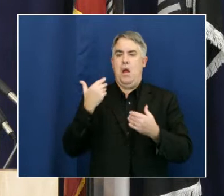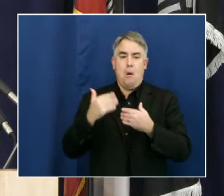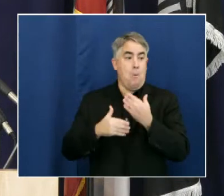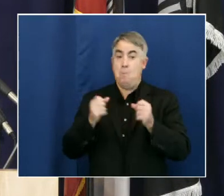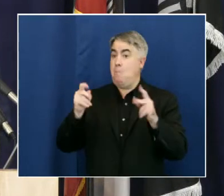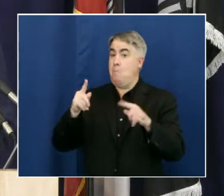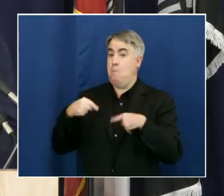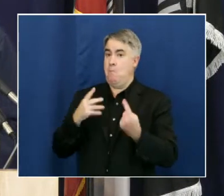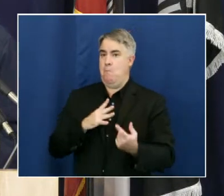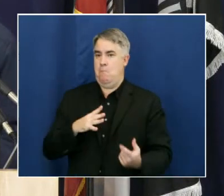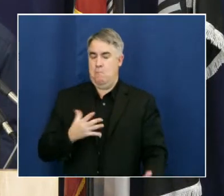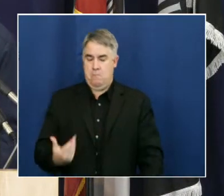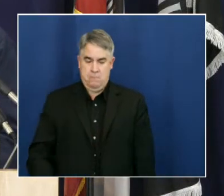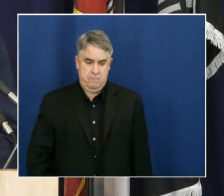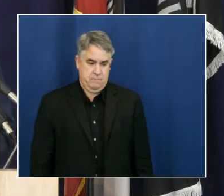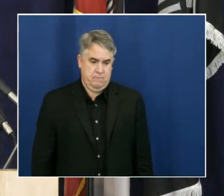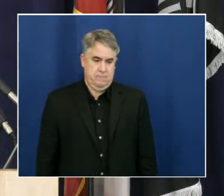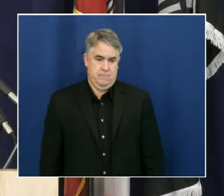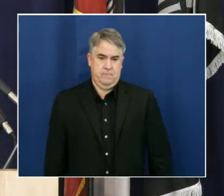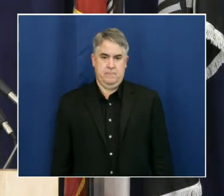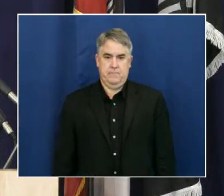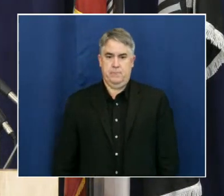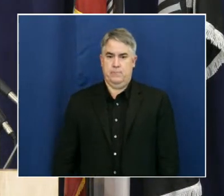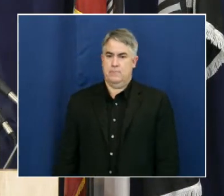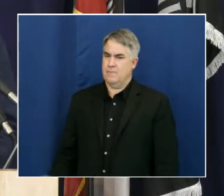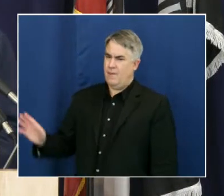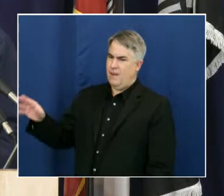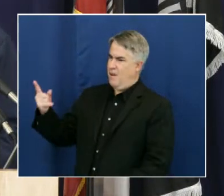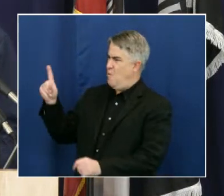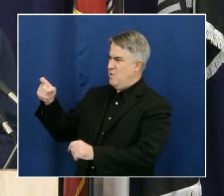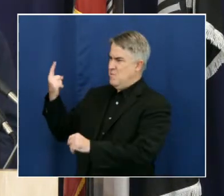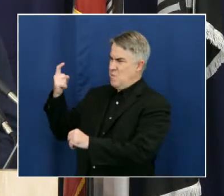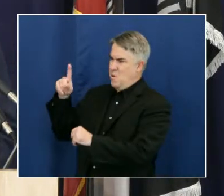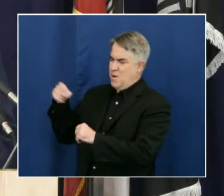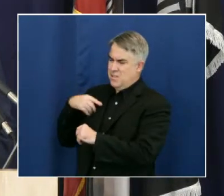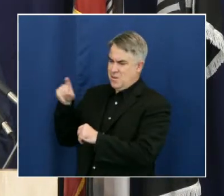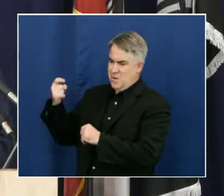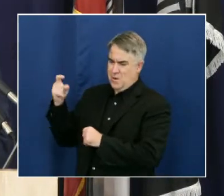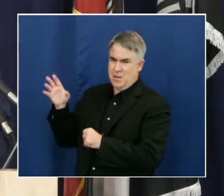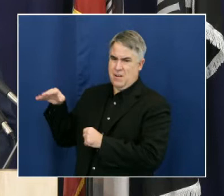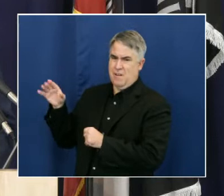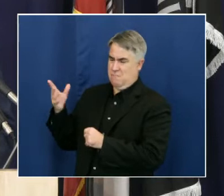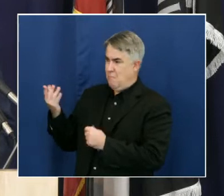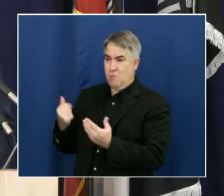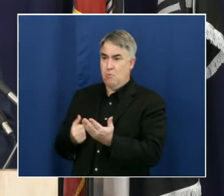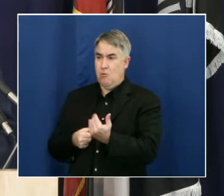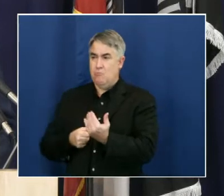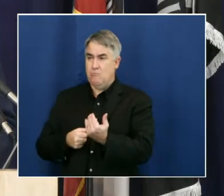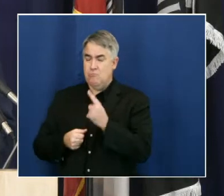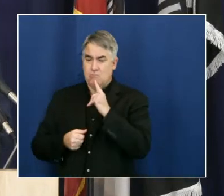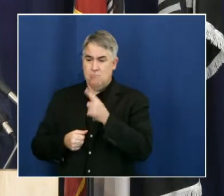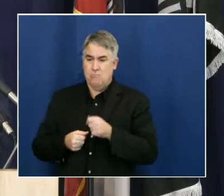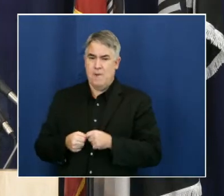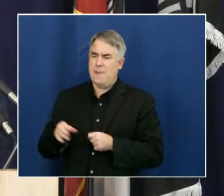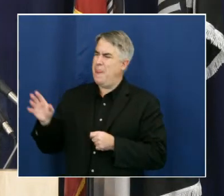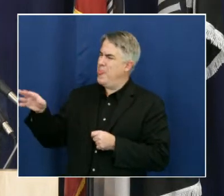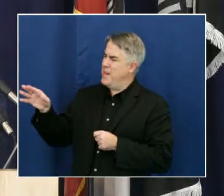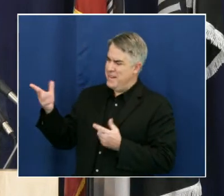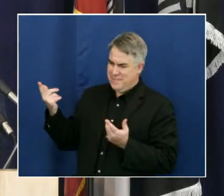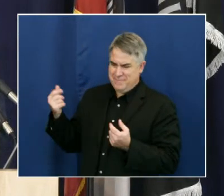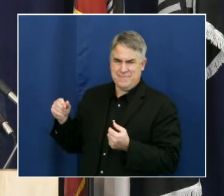speak. Can I have a follow-up? Can you characterize what the